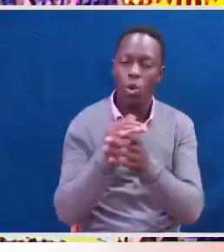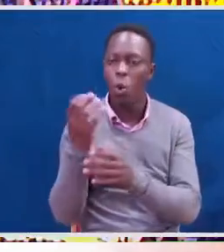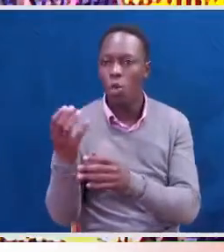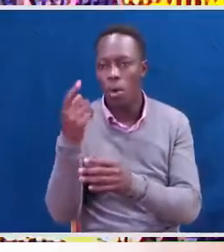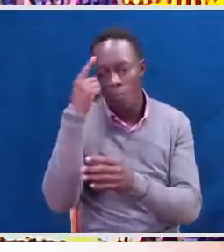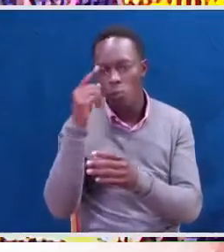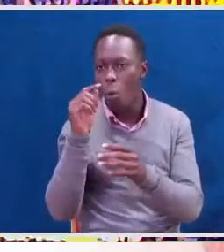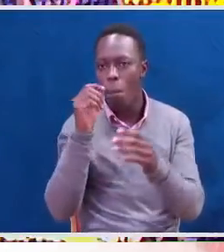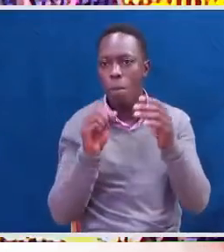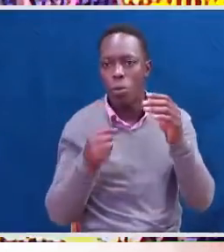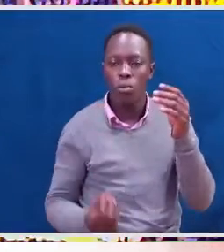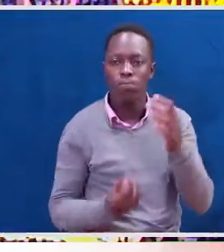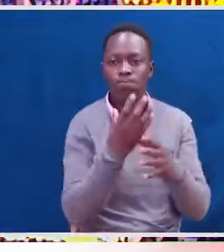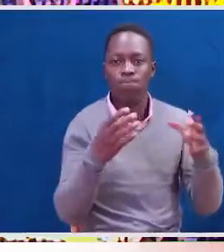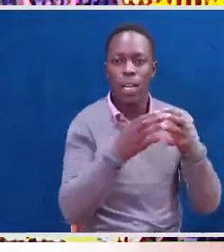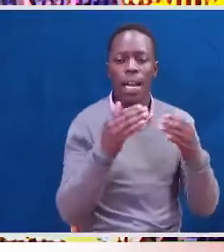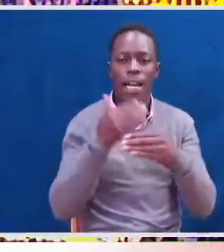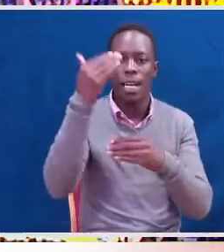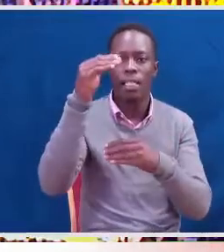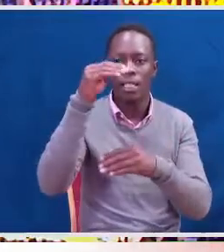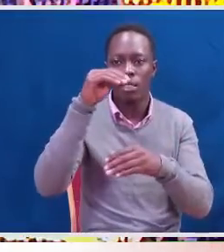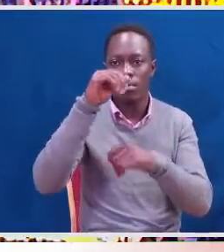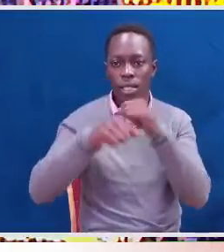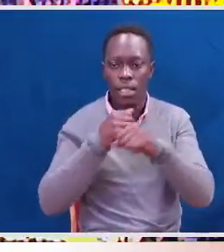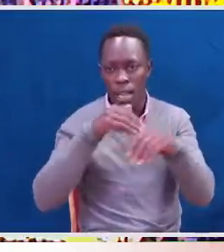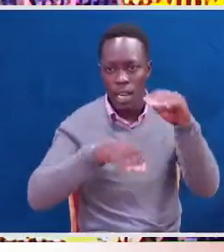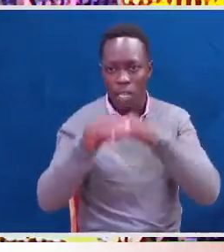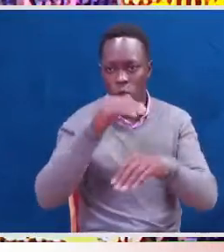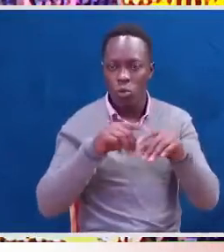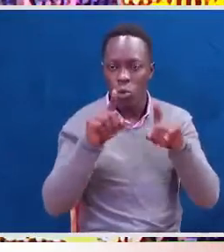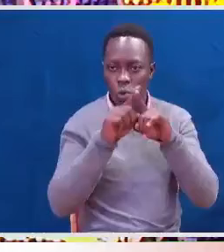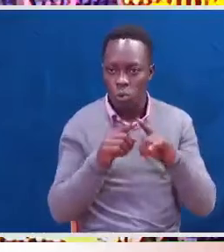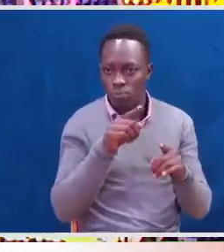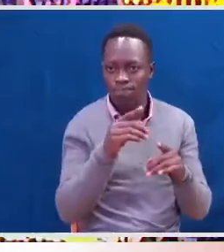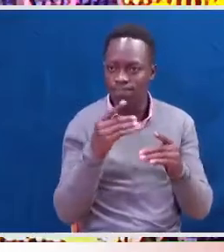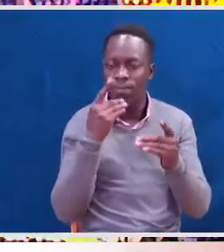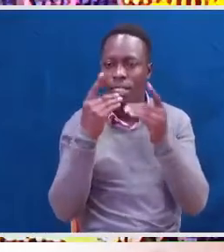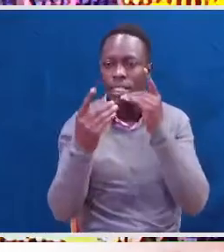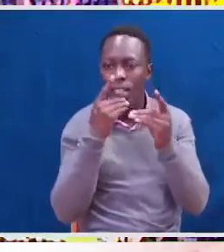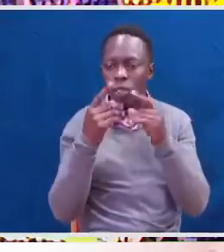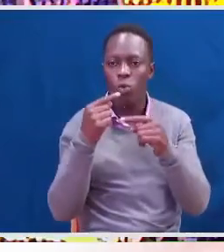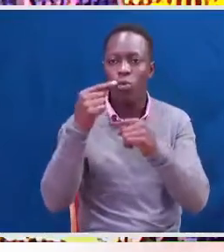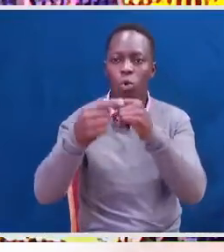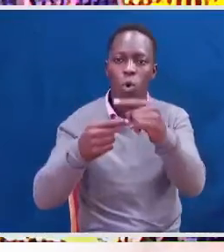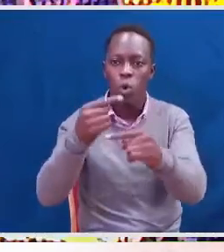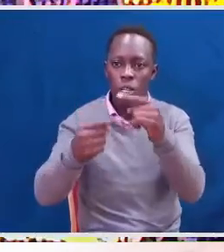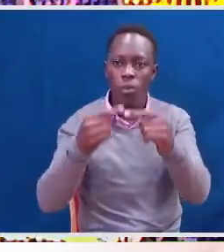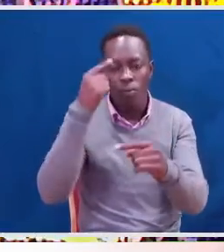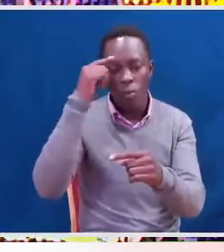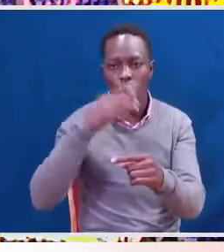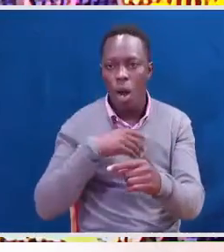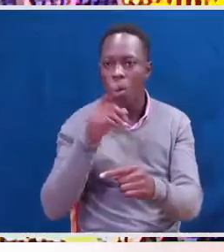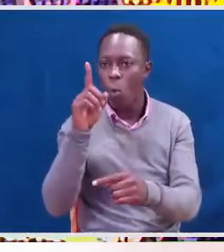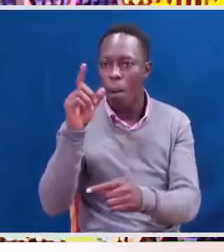coalition ahead of next year's polls. According to Tuju, the talks have been ongoing with a task force in place with the aim of fielding a